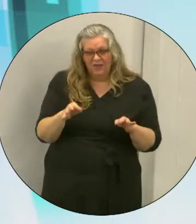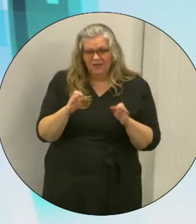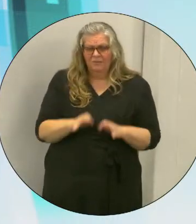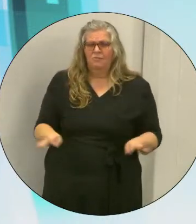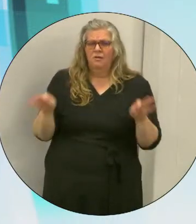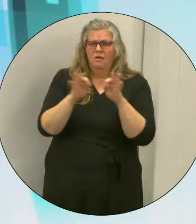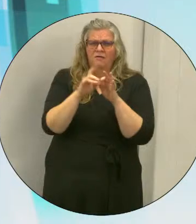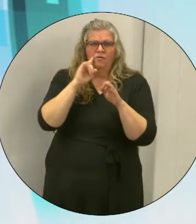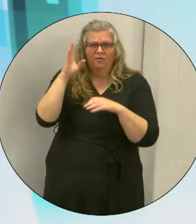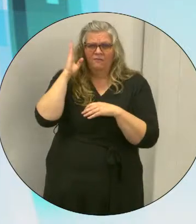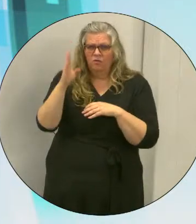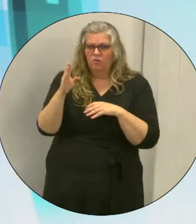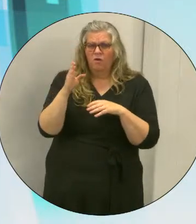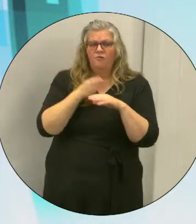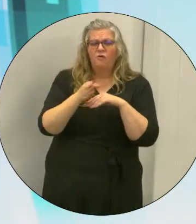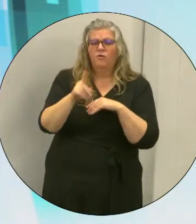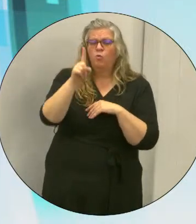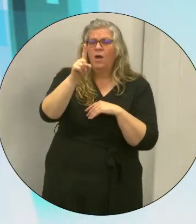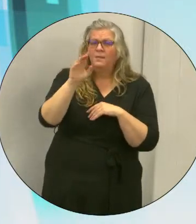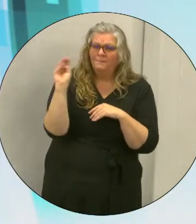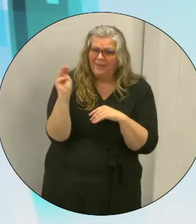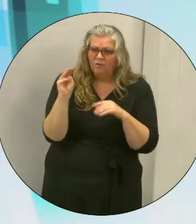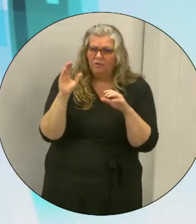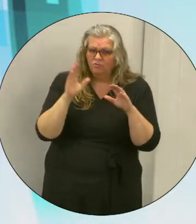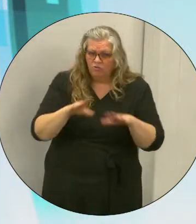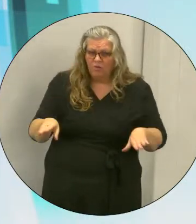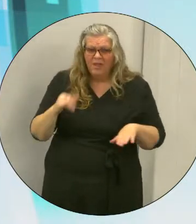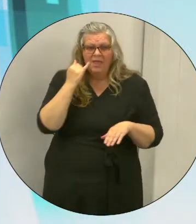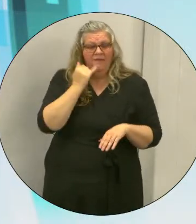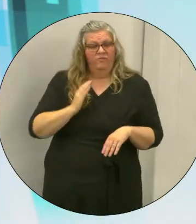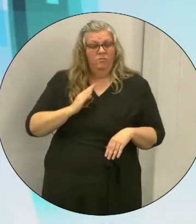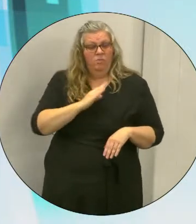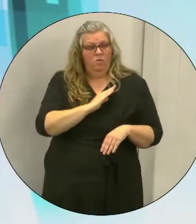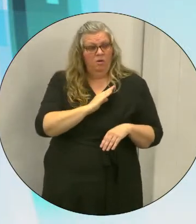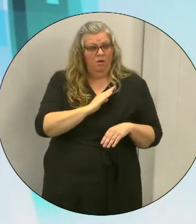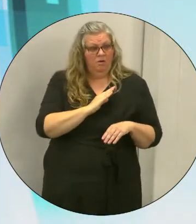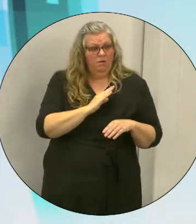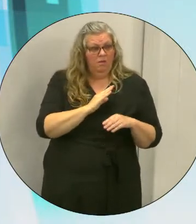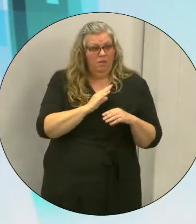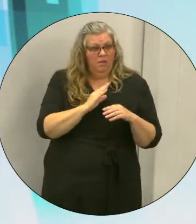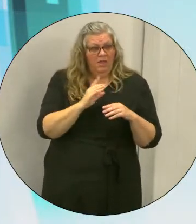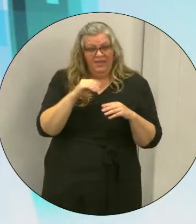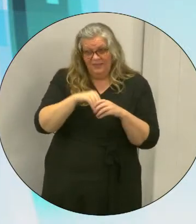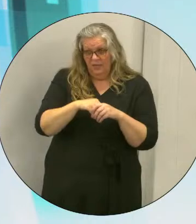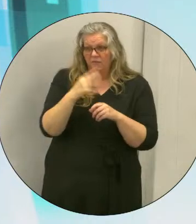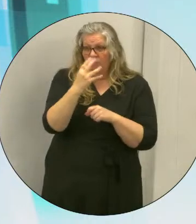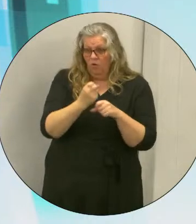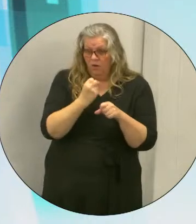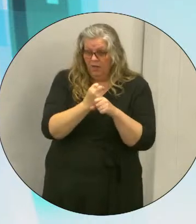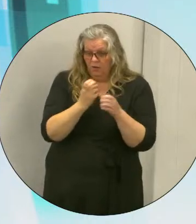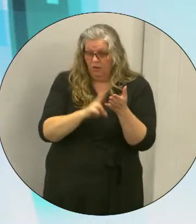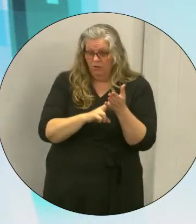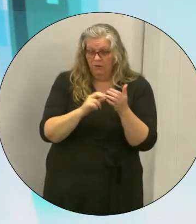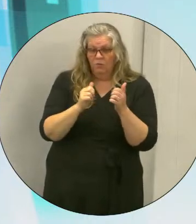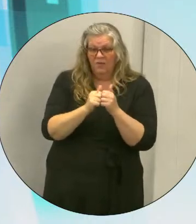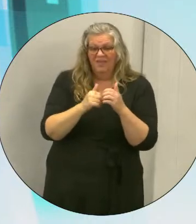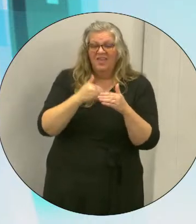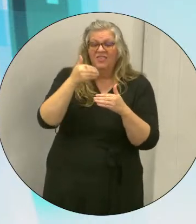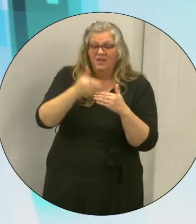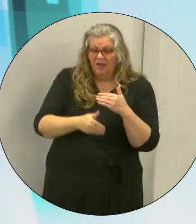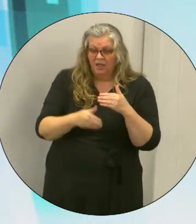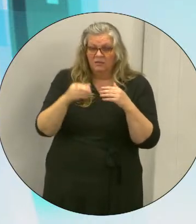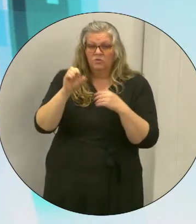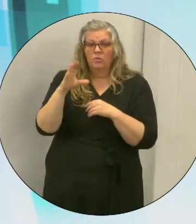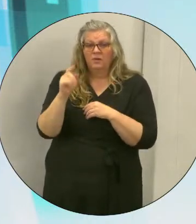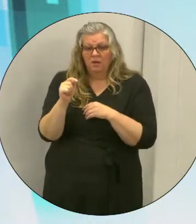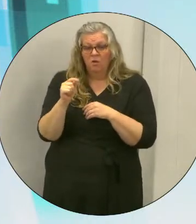of our over 1 million children if this board enters into a minimum 4-year contract with the next superintendent. Over